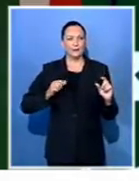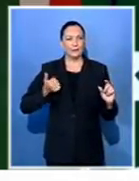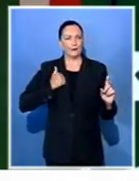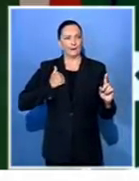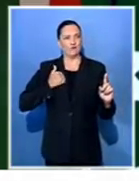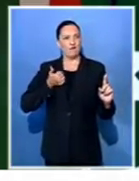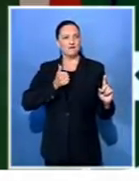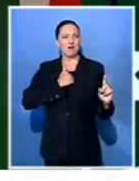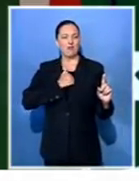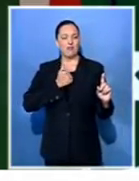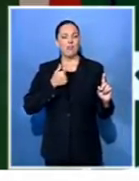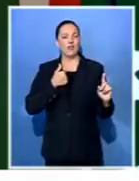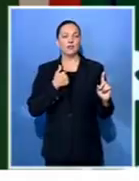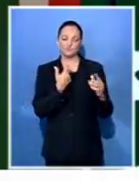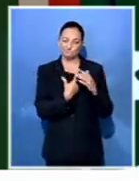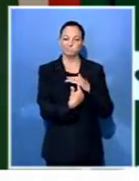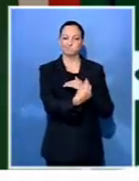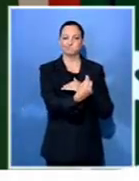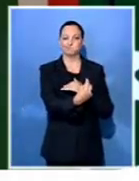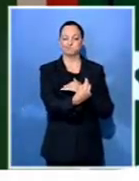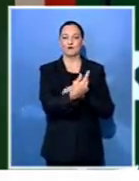son of our soil has departed.